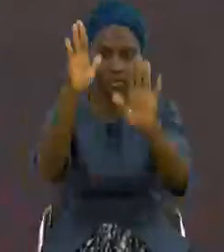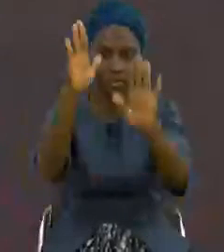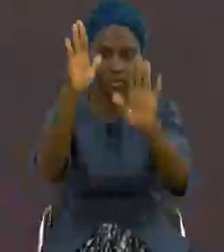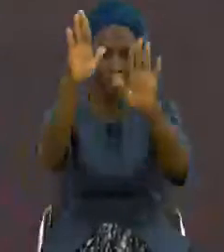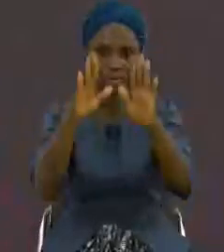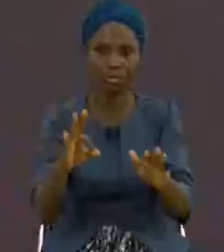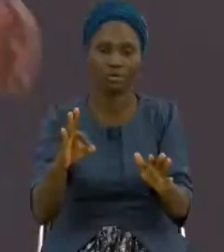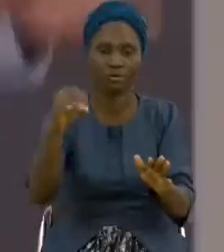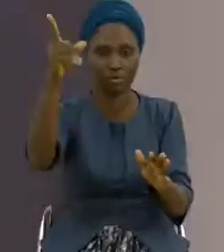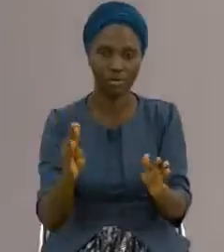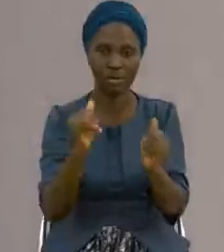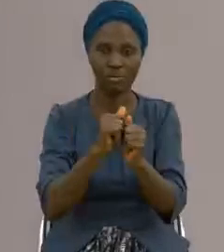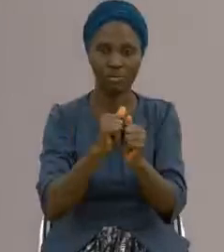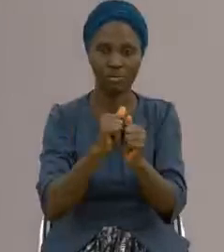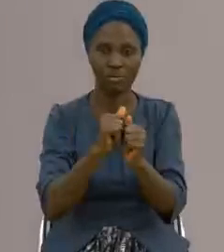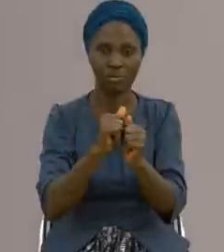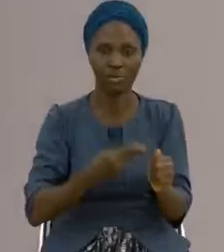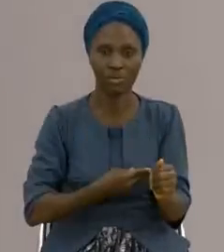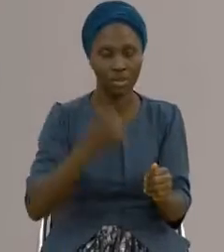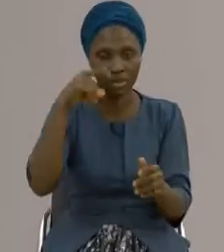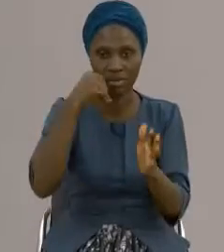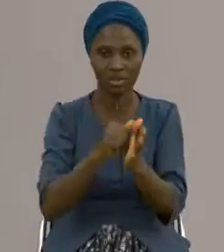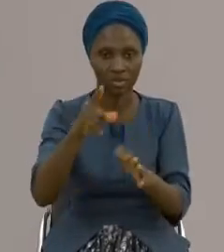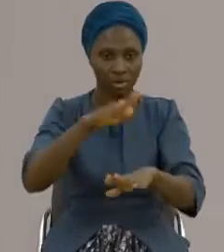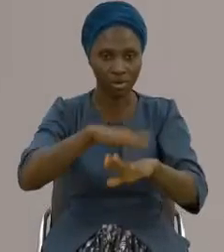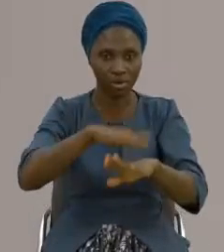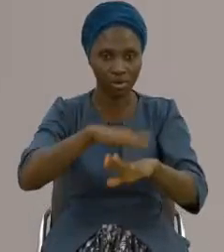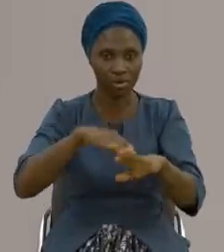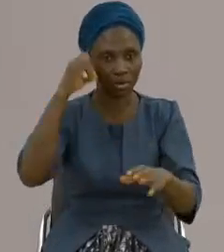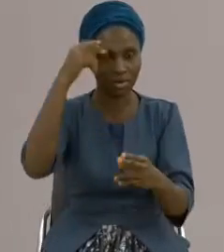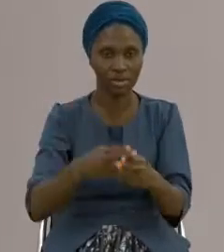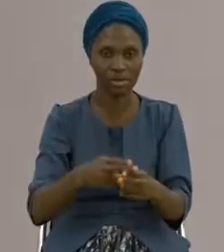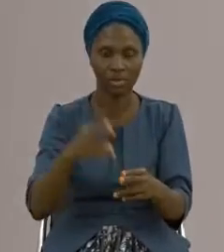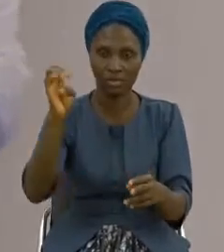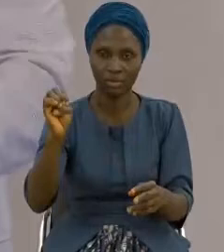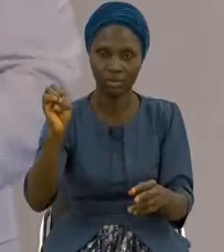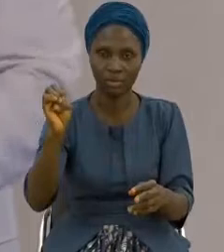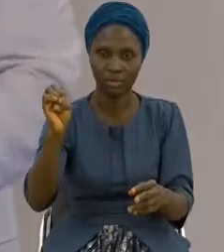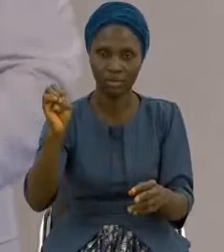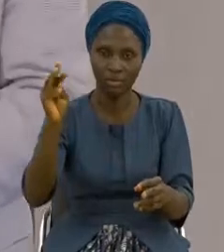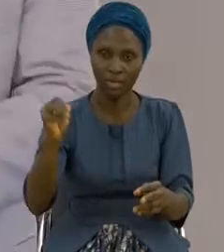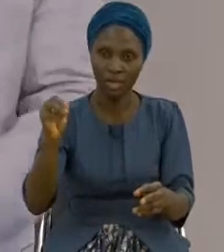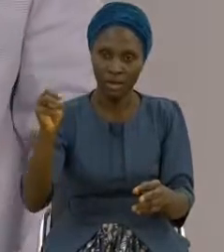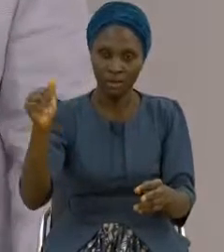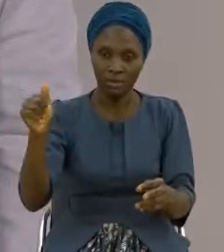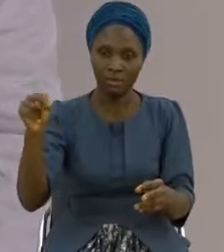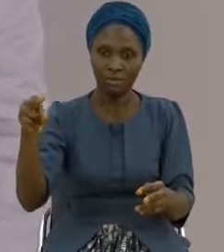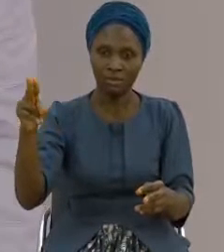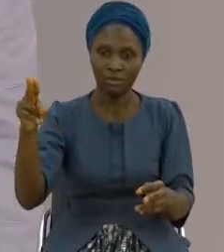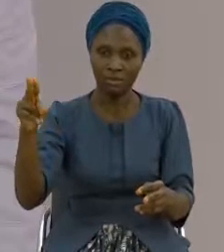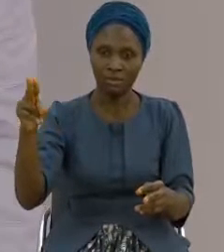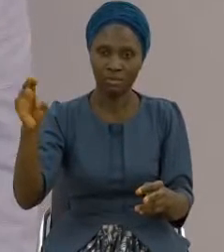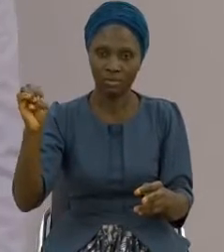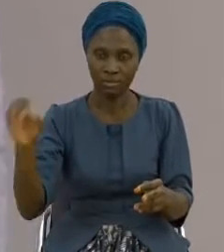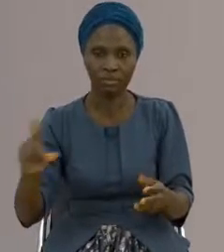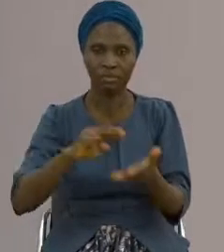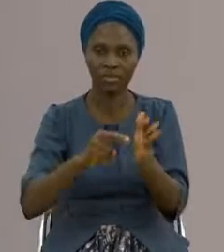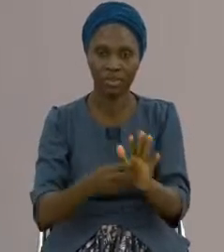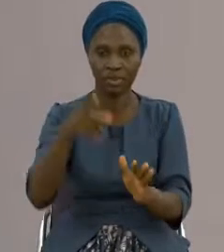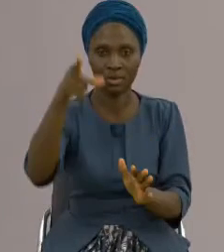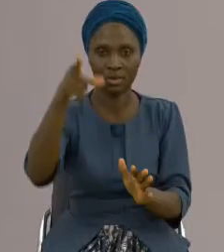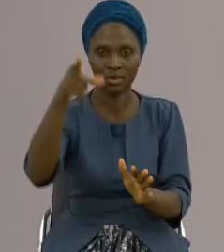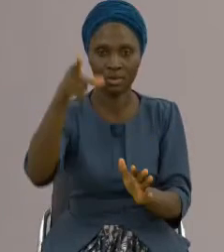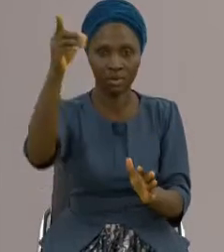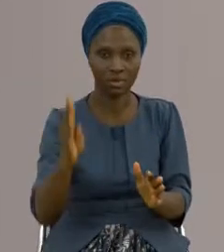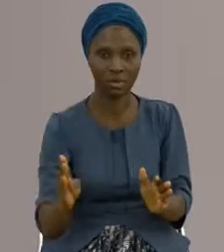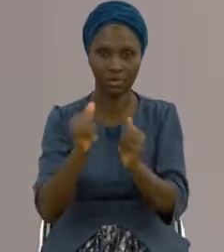name Emmanuel, which being interpreted is God with us. And it says, I am with you